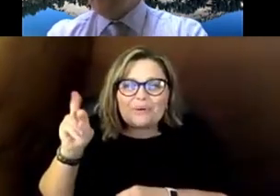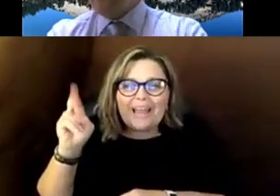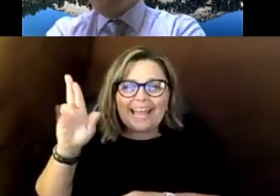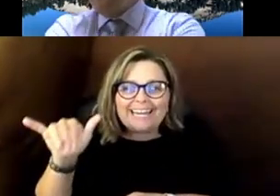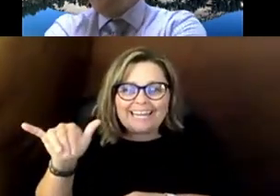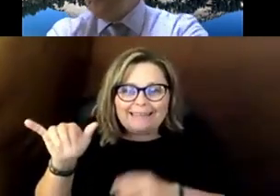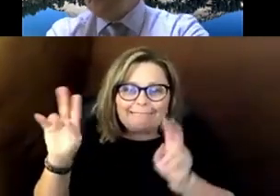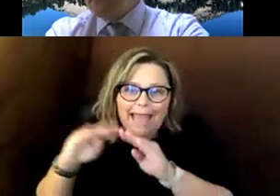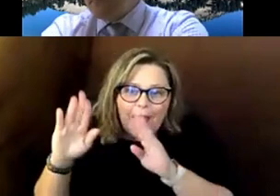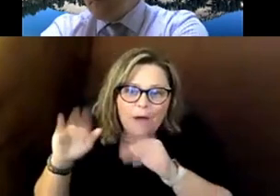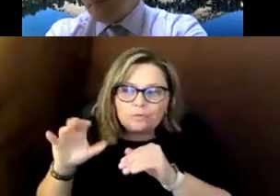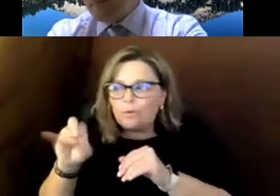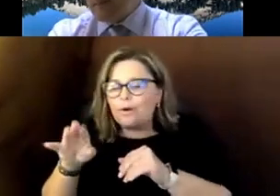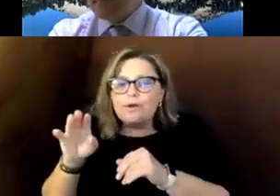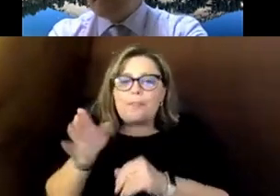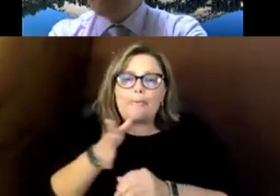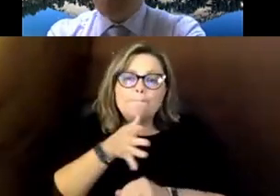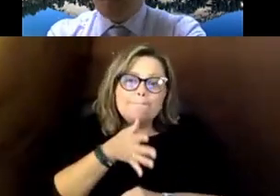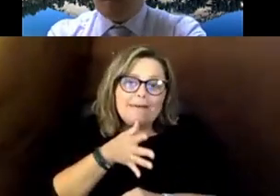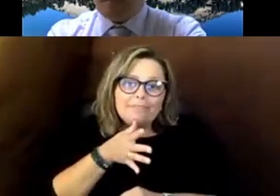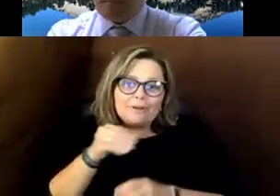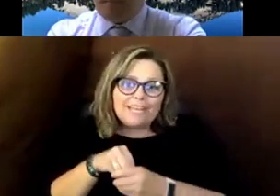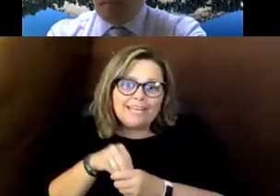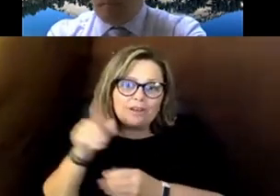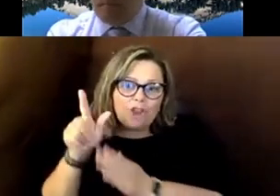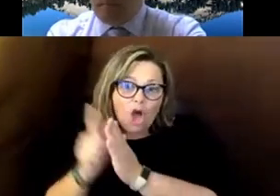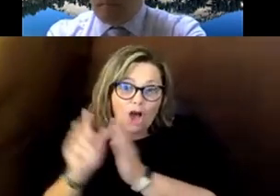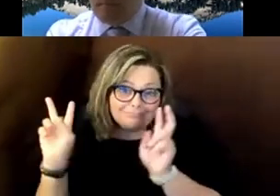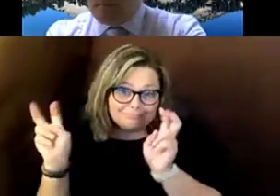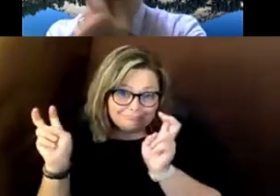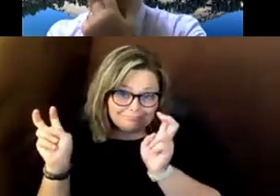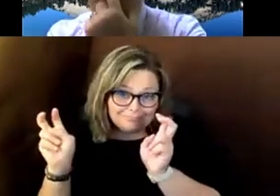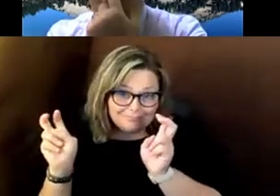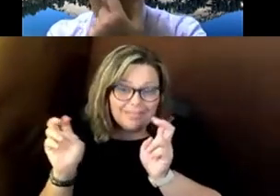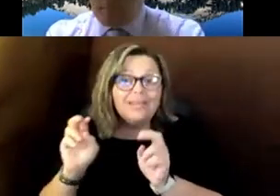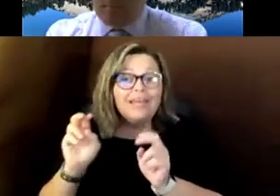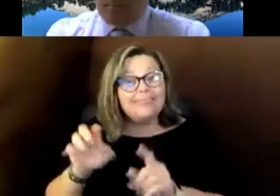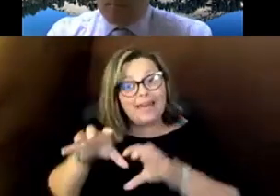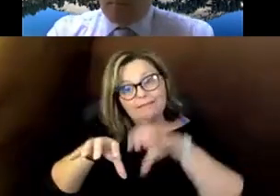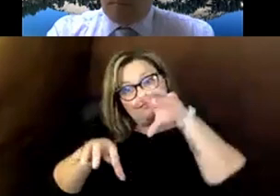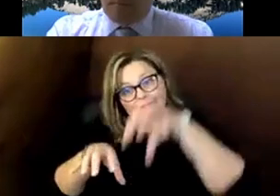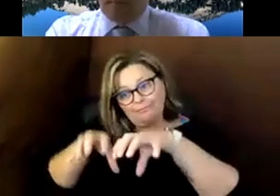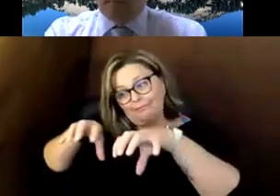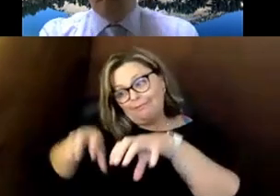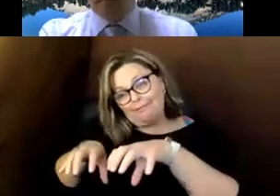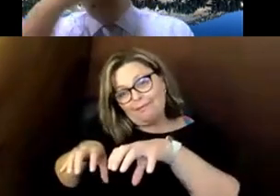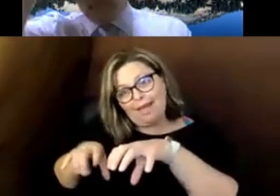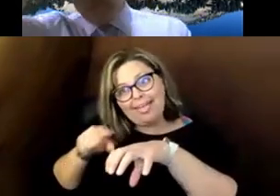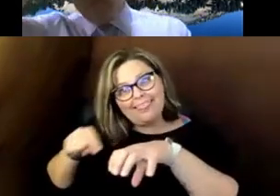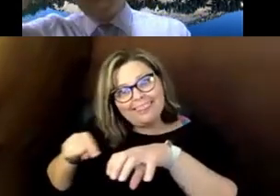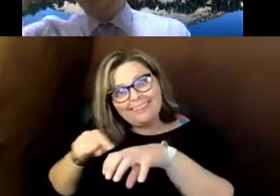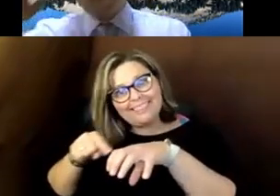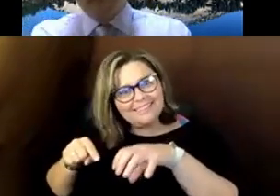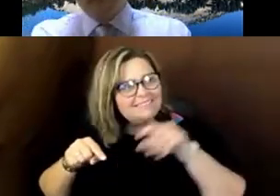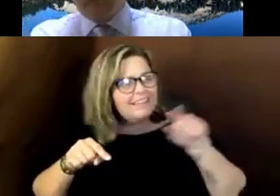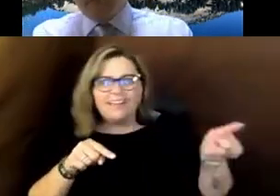units, and all of those requirements that we have been so kind of saddled to for